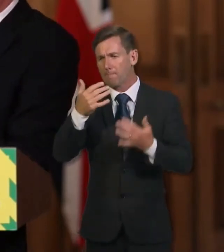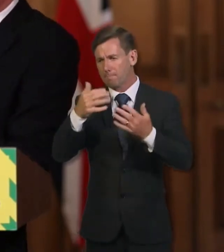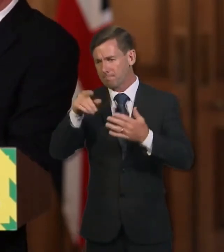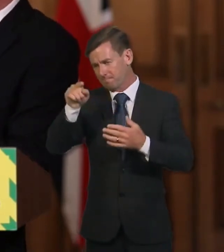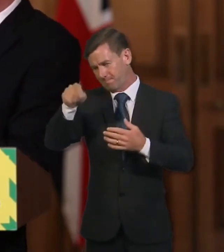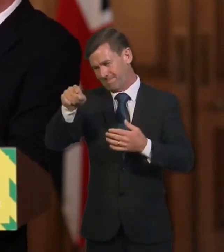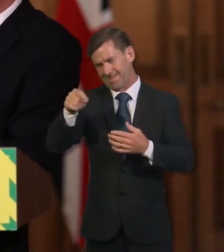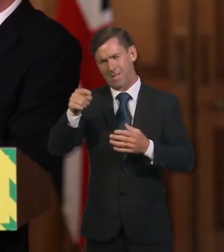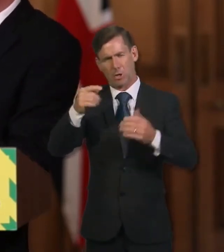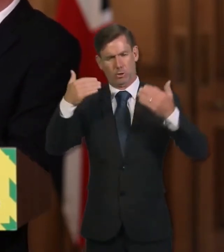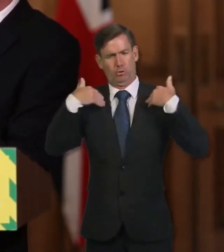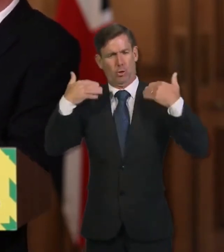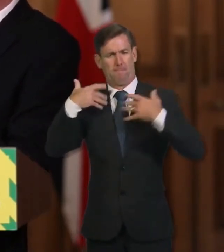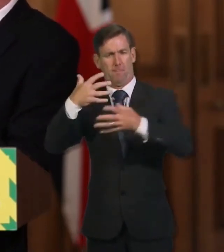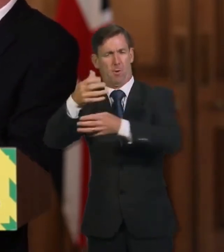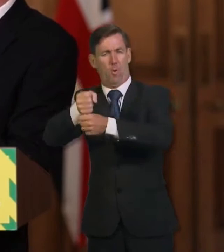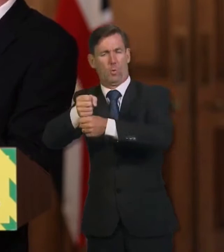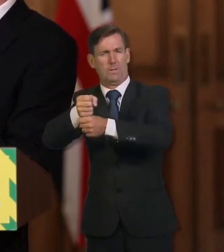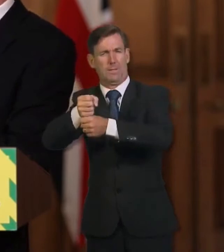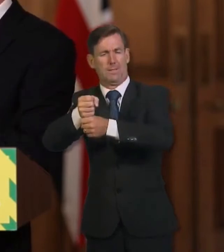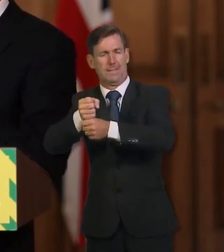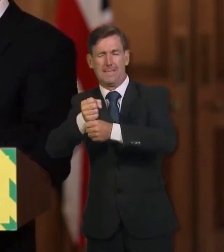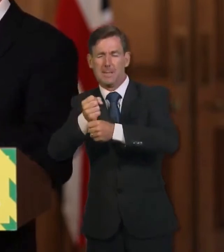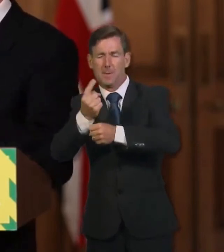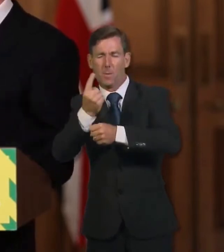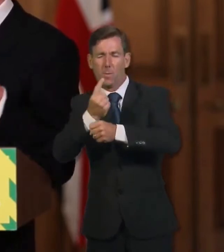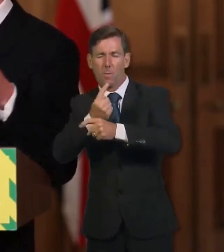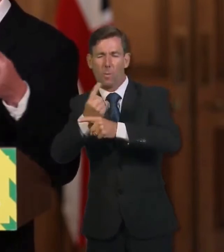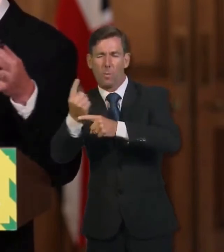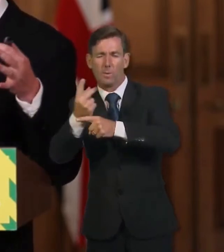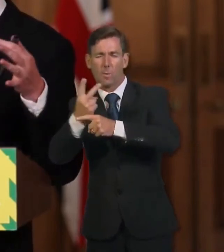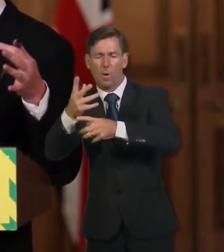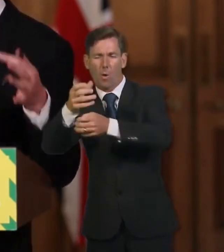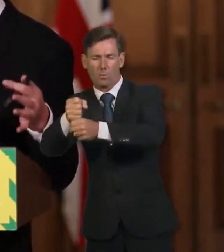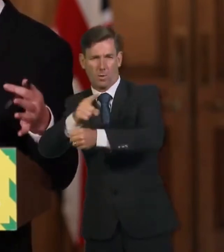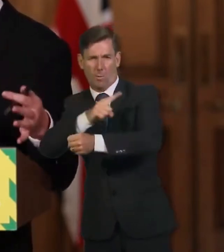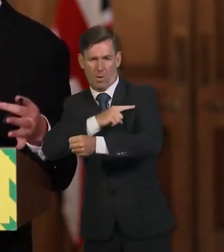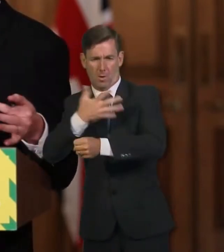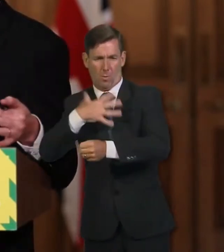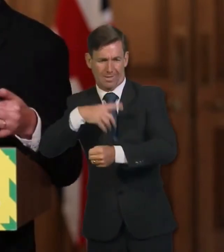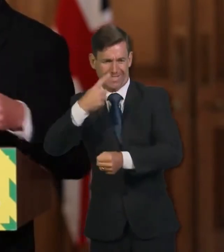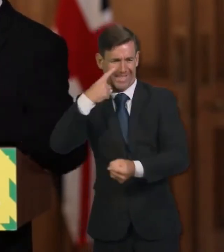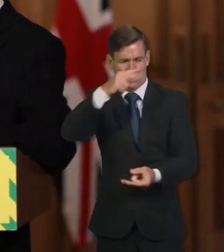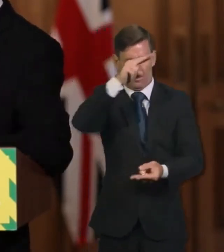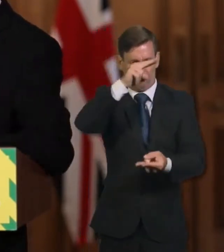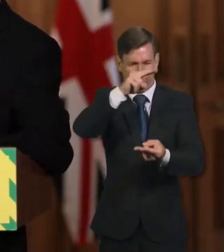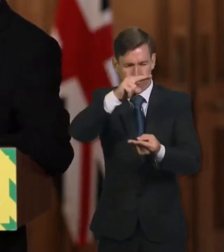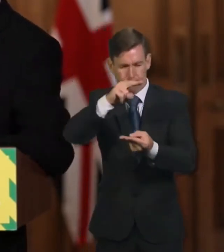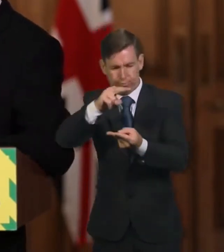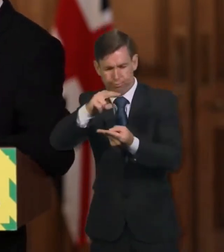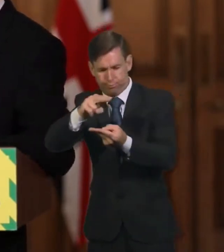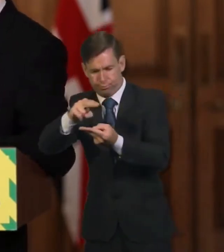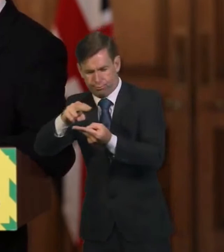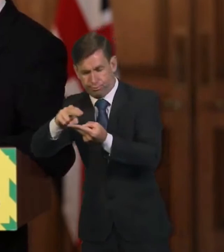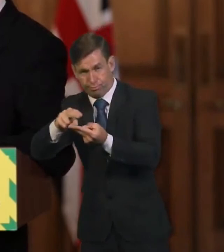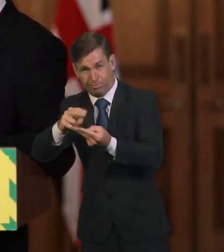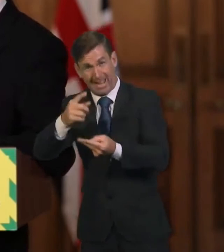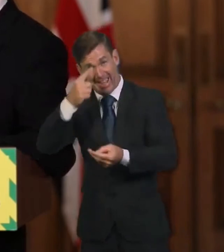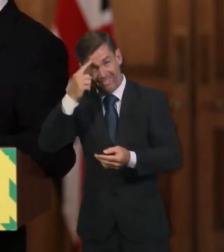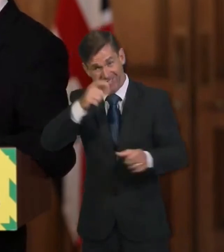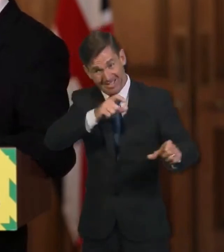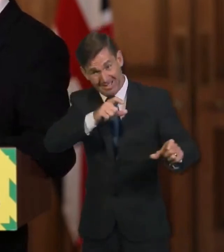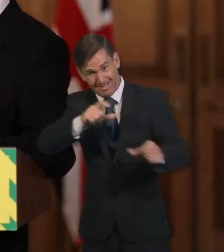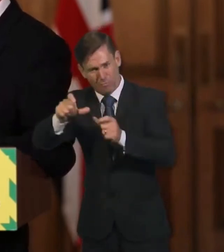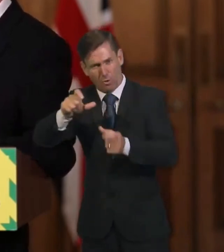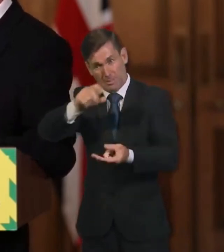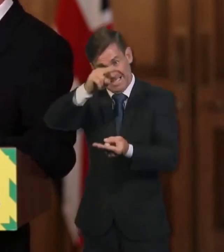this path to continue downwards, because the lower the incidence in the community at large, essentially the more risks you can take,